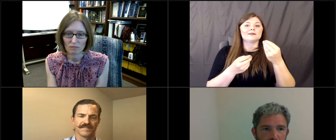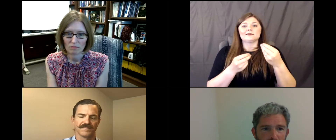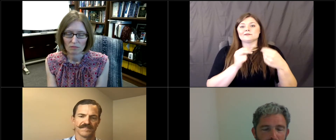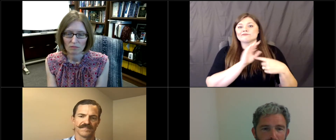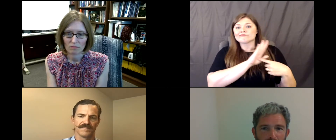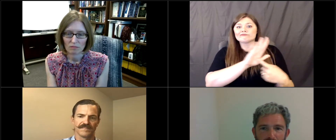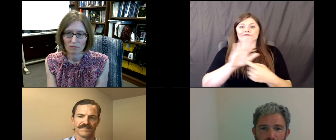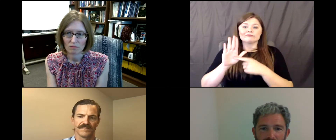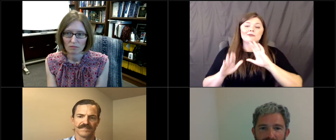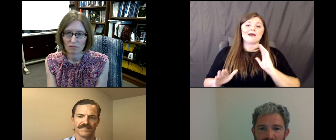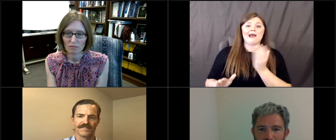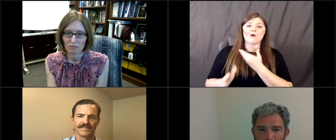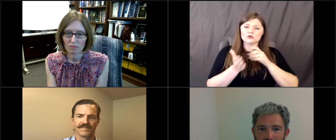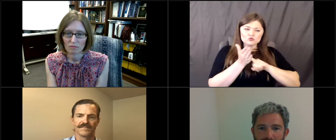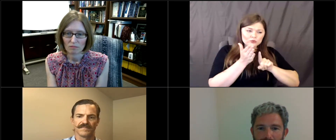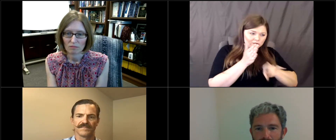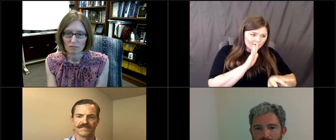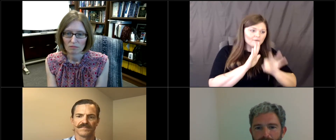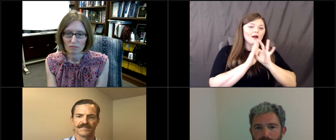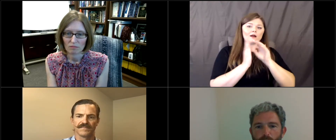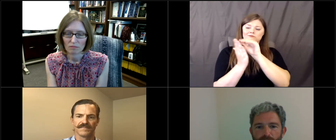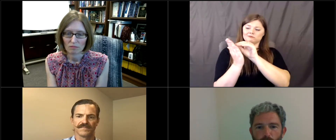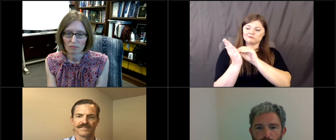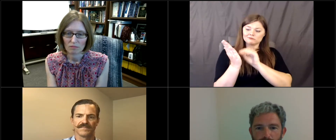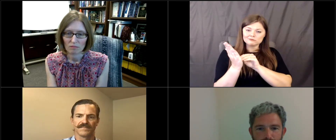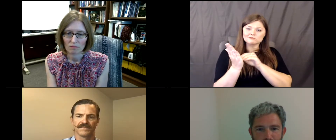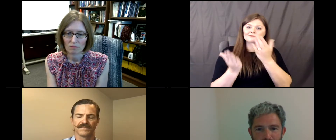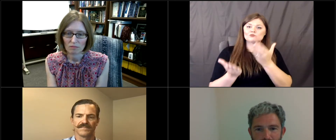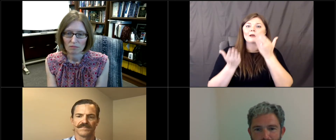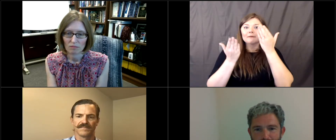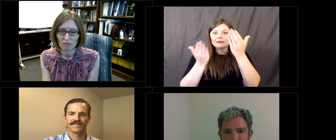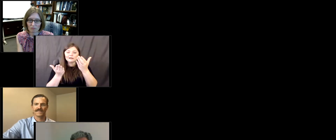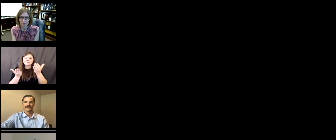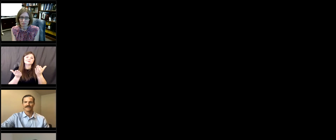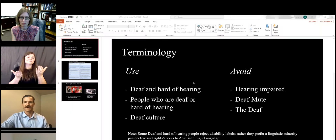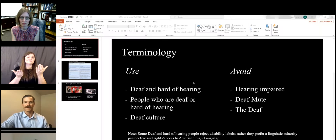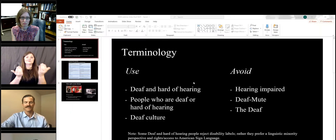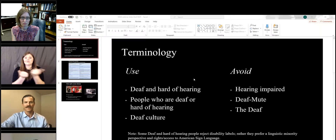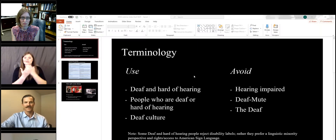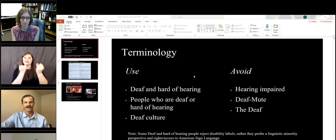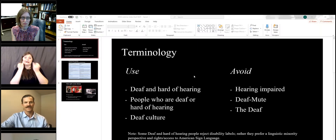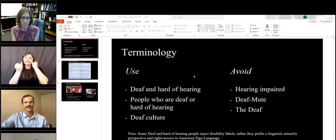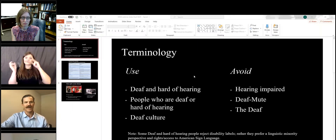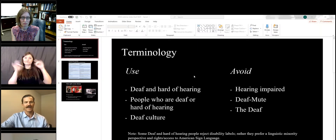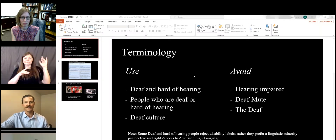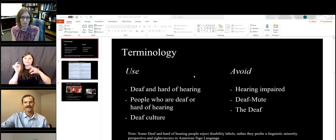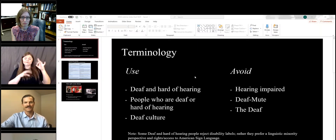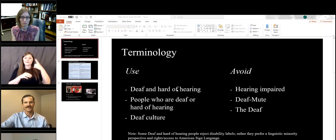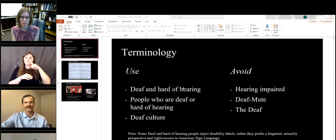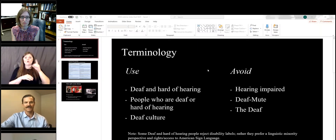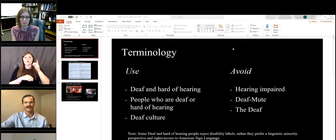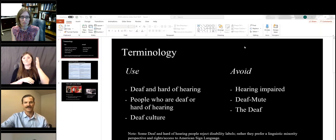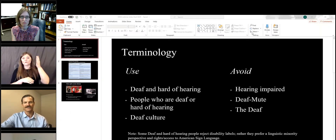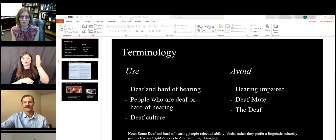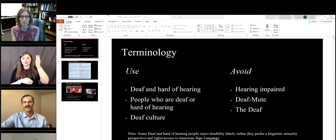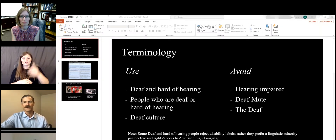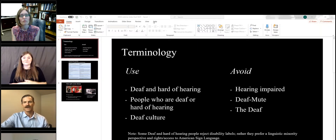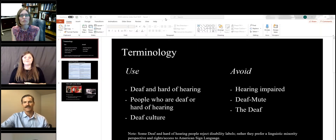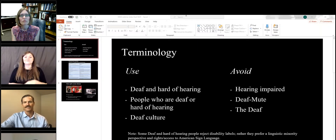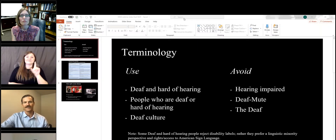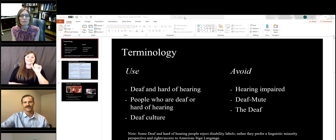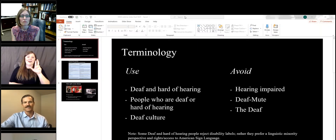recommendations and some of the ideas we had going forward. Awesome. While we're queuing that up, I'll just do a brief